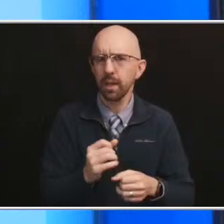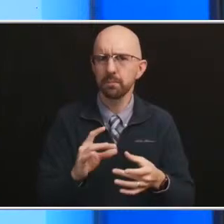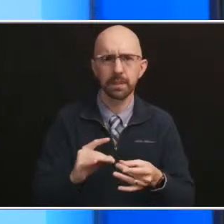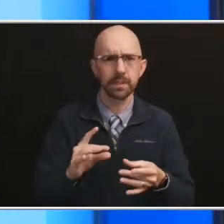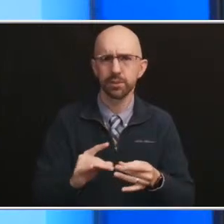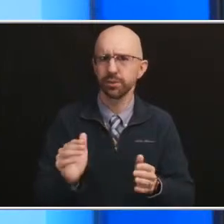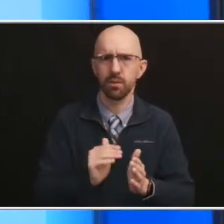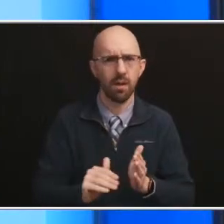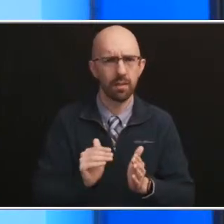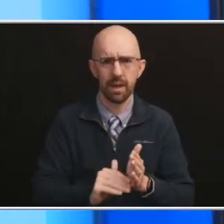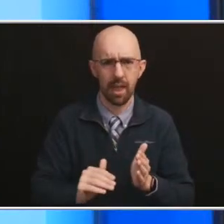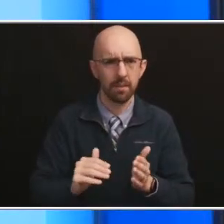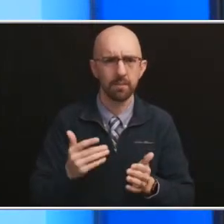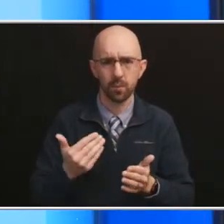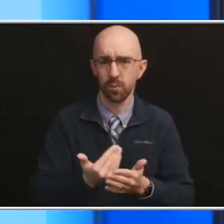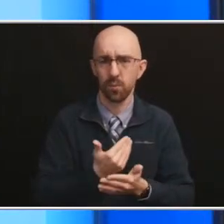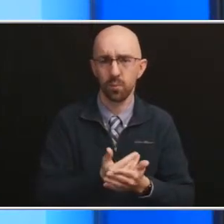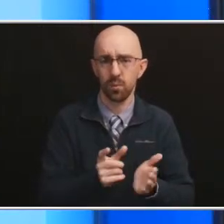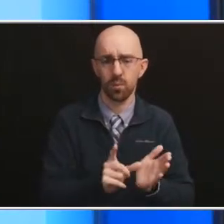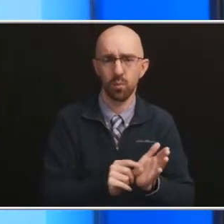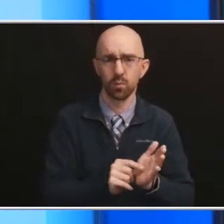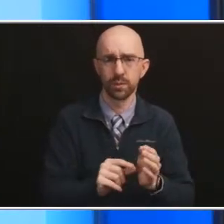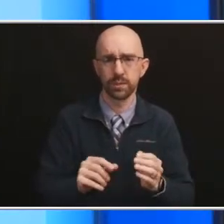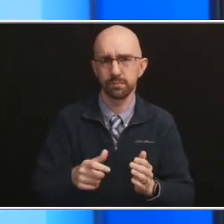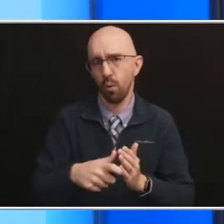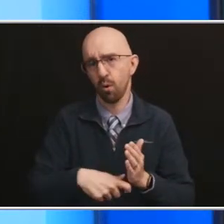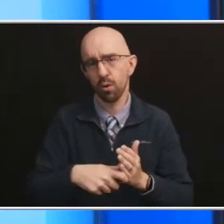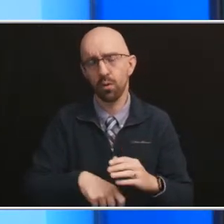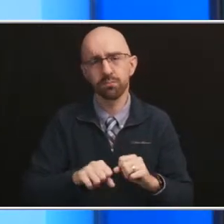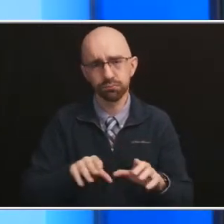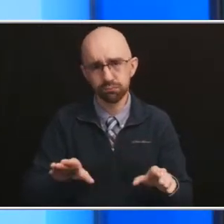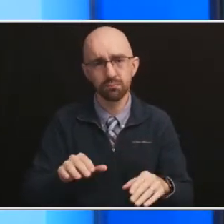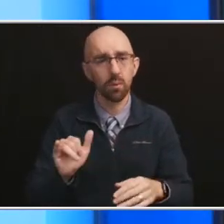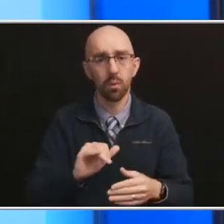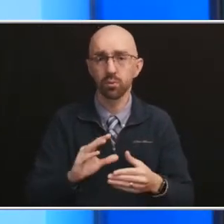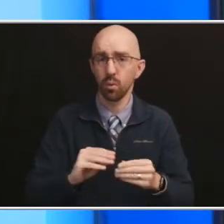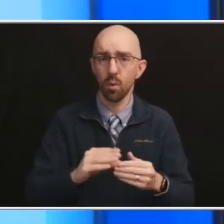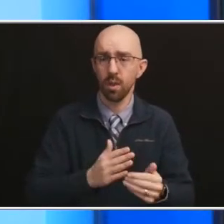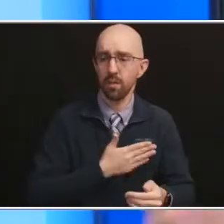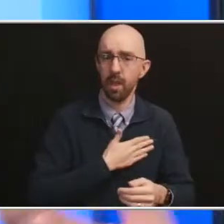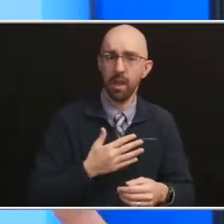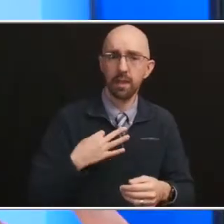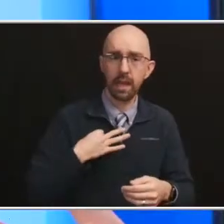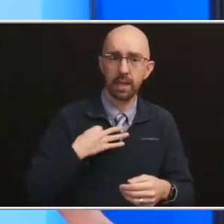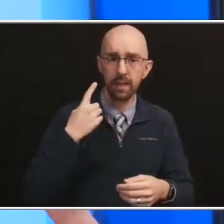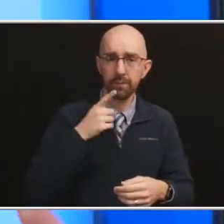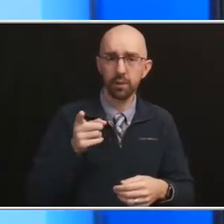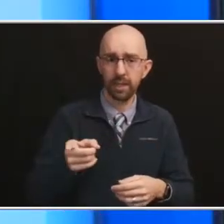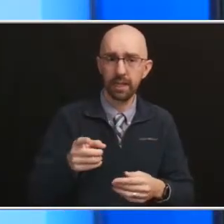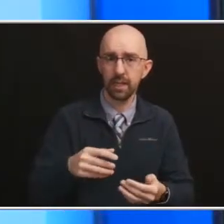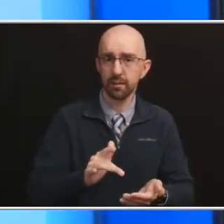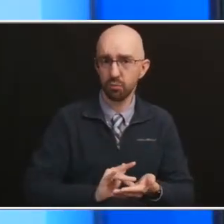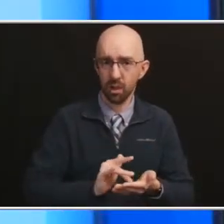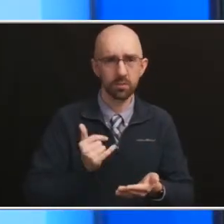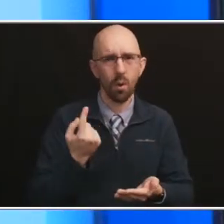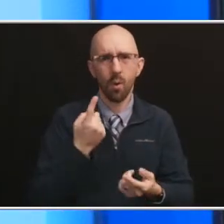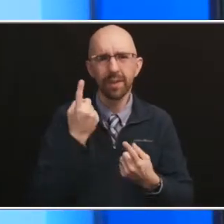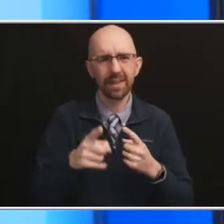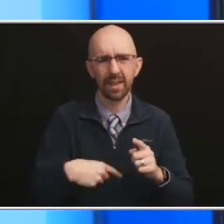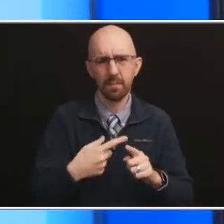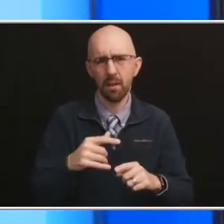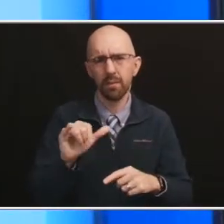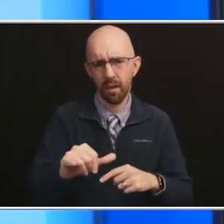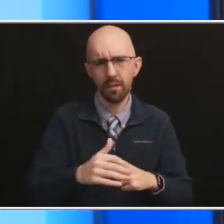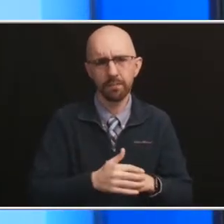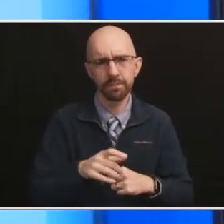know, a new news article comes out or a story like this. Hey, am I a candidate for these drugs? So that's something we always have to be thinking about. We have to kind